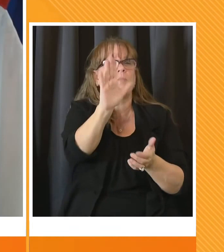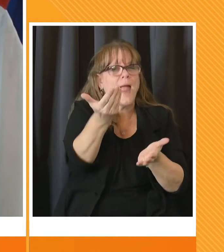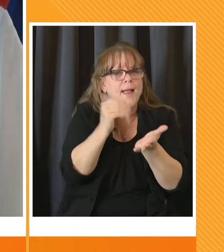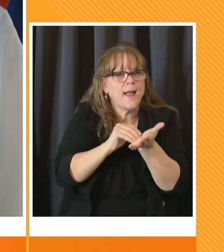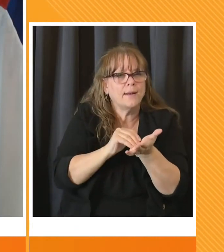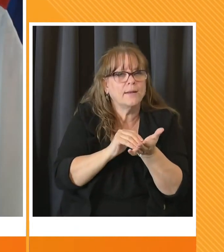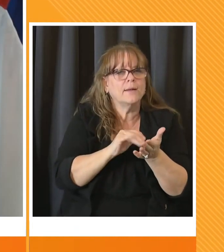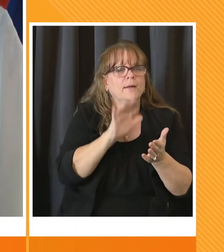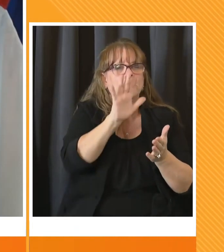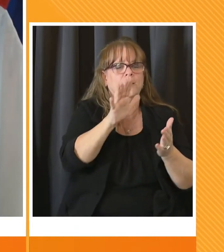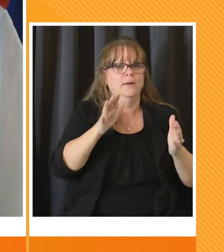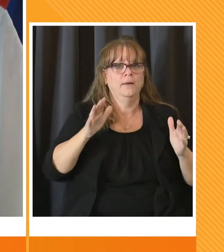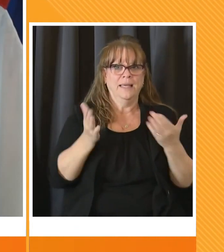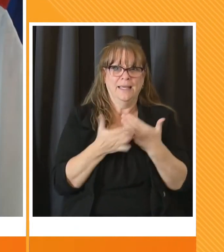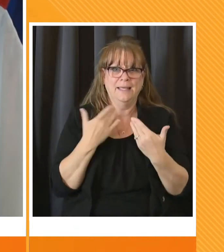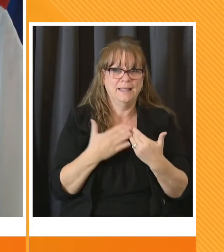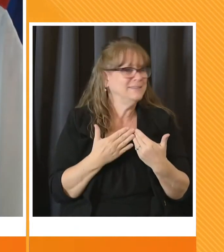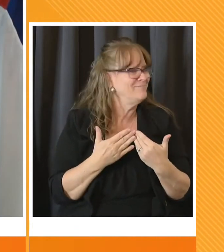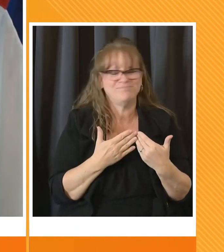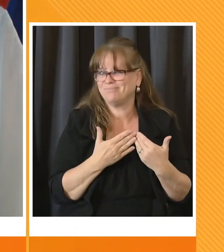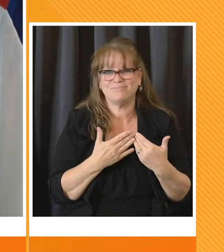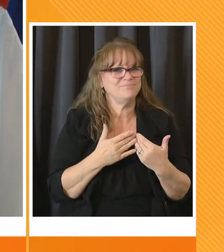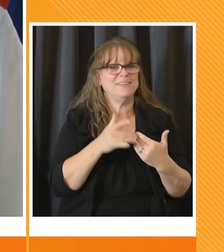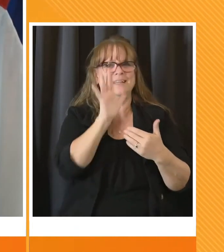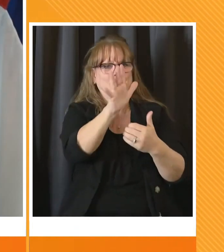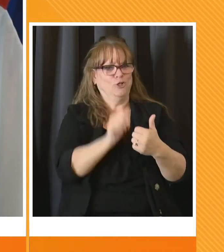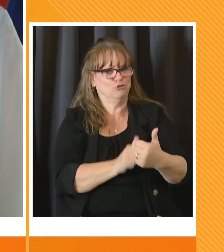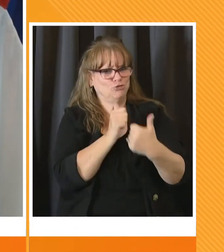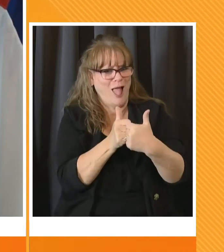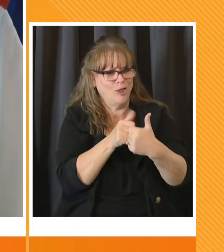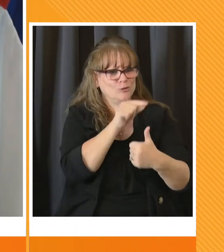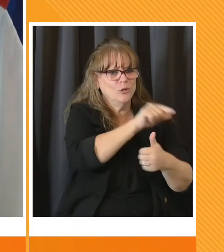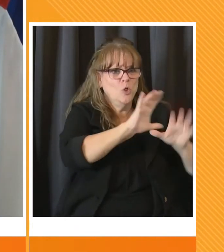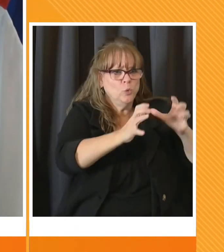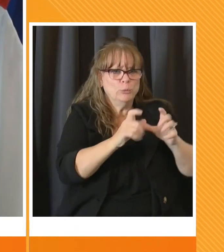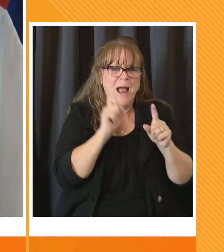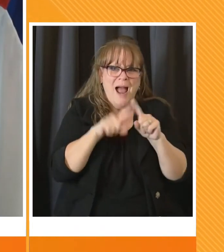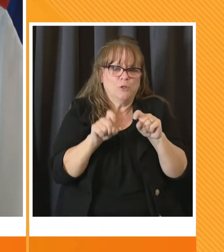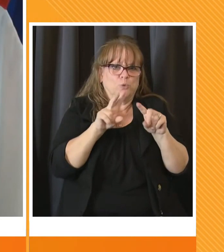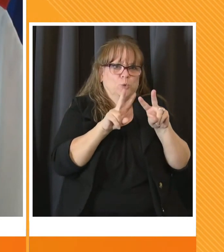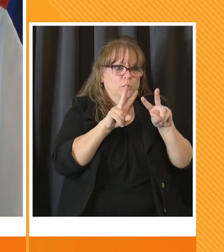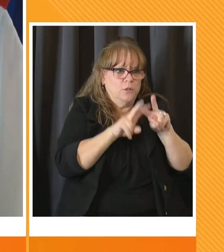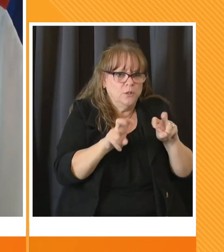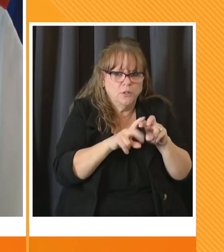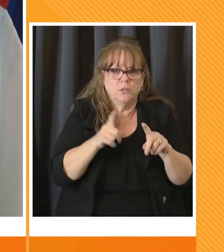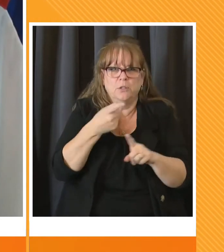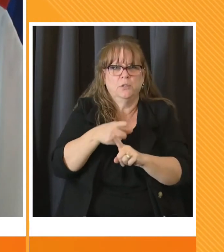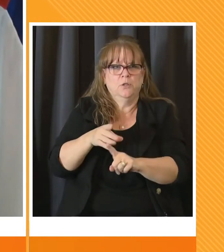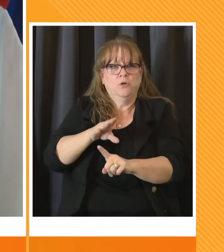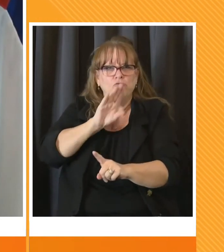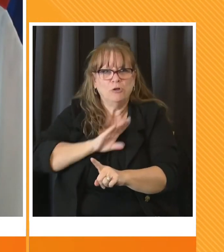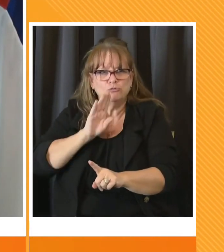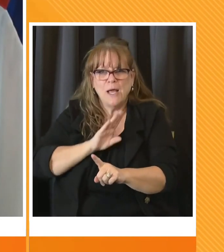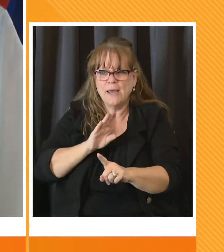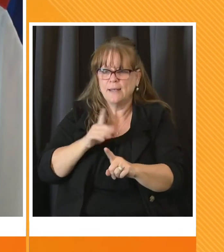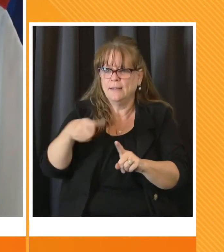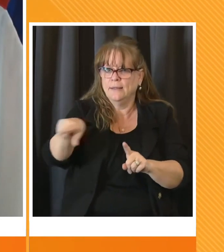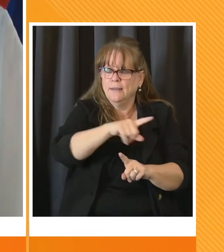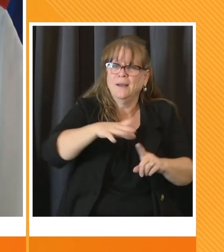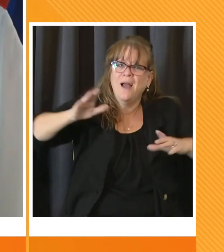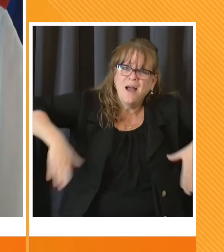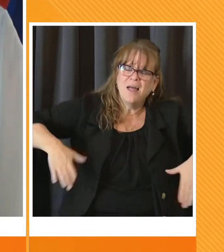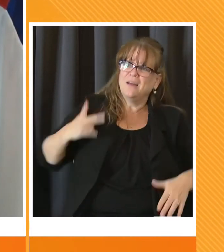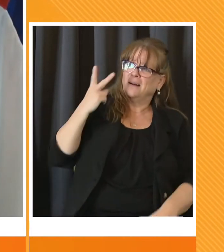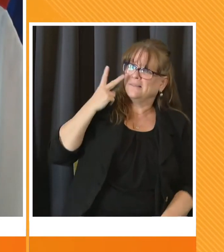included, haven't been able to see family or friends for months. I haven't seen my mom and dad for 9 months. Businesses are struggling. I want to thank the Republicans